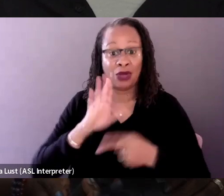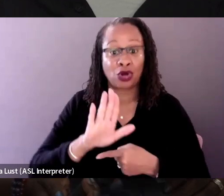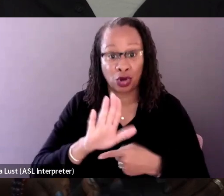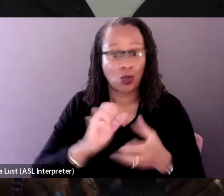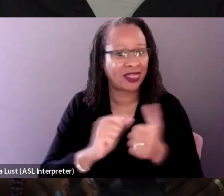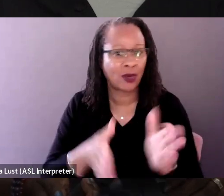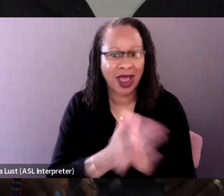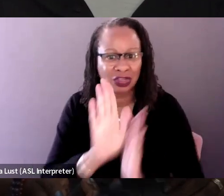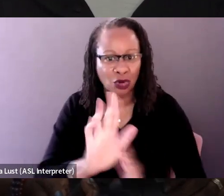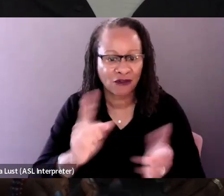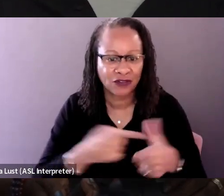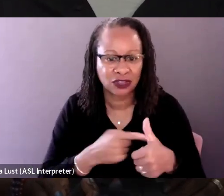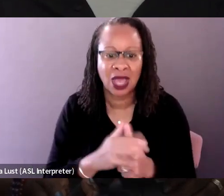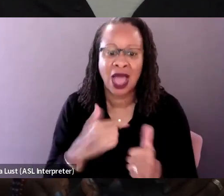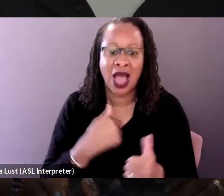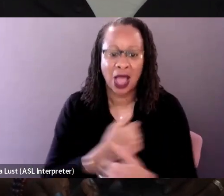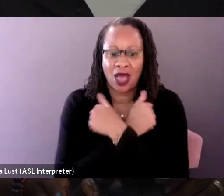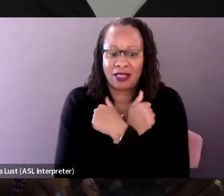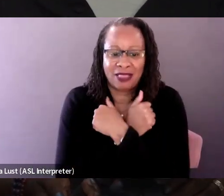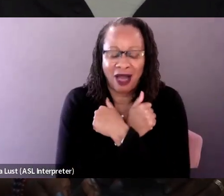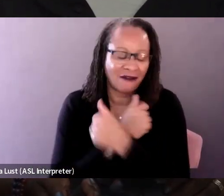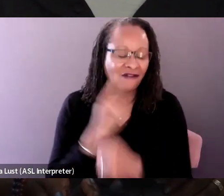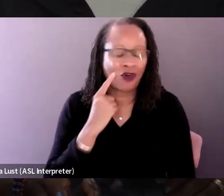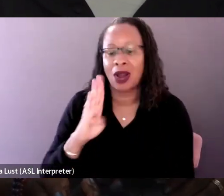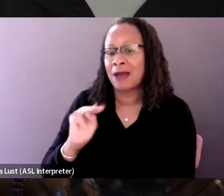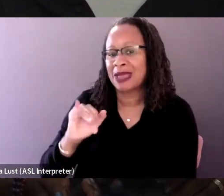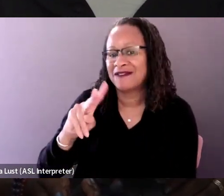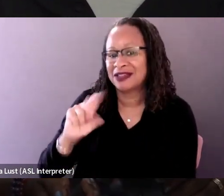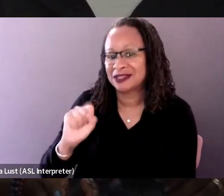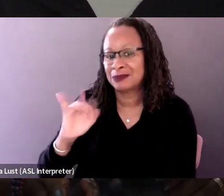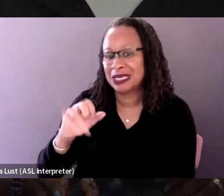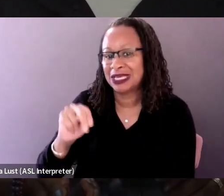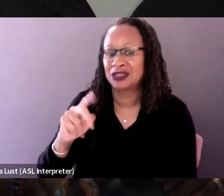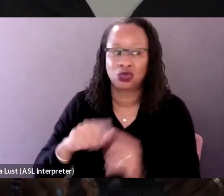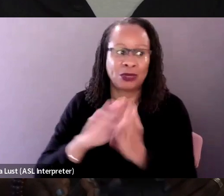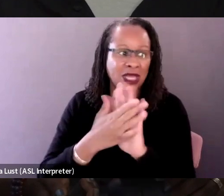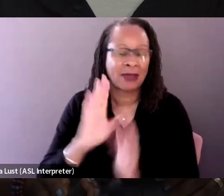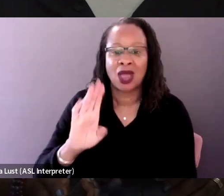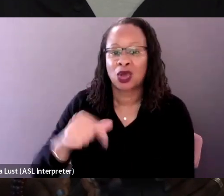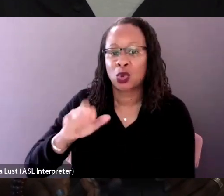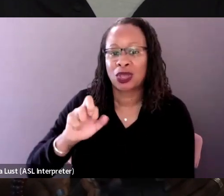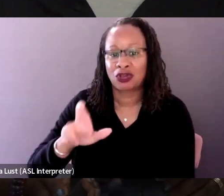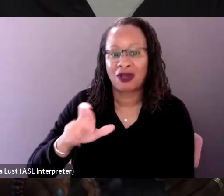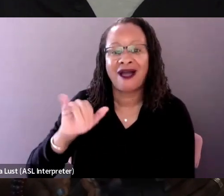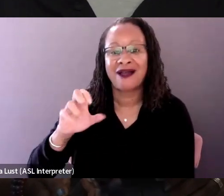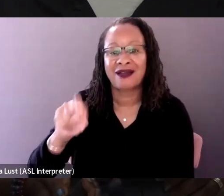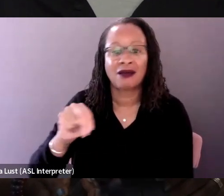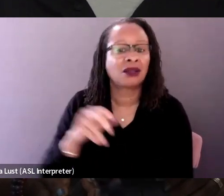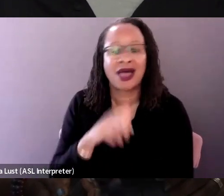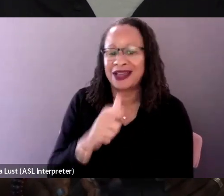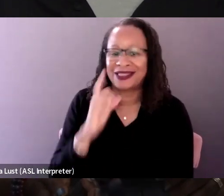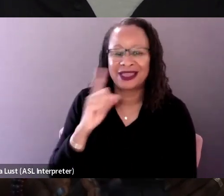a queer icon and like to have gone into that place, it didn't feel appropriate at a certain point. So yeah,